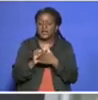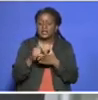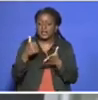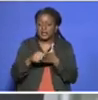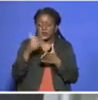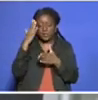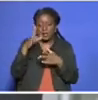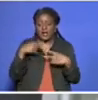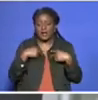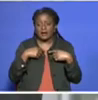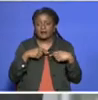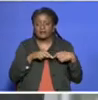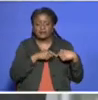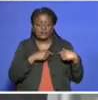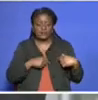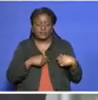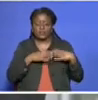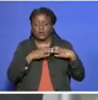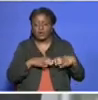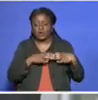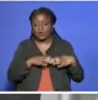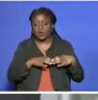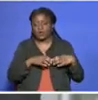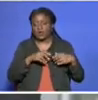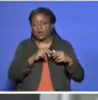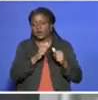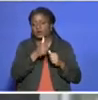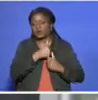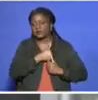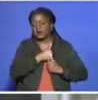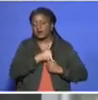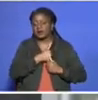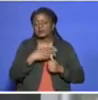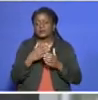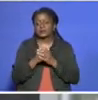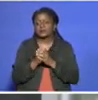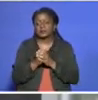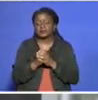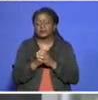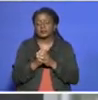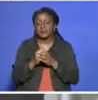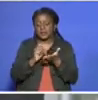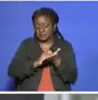file reference number, a valid signature from the physician in the